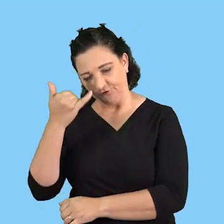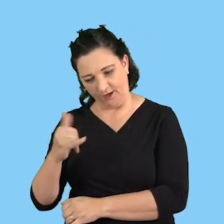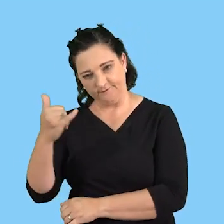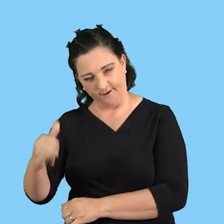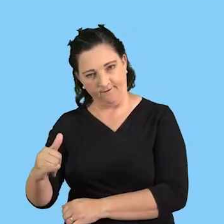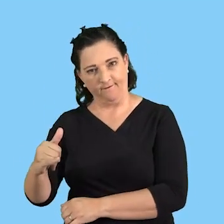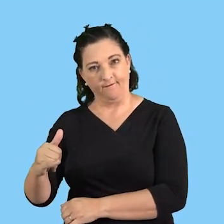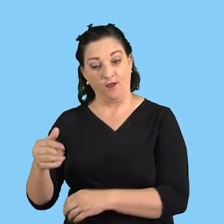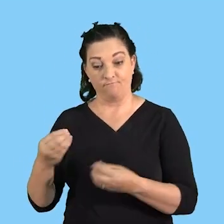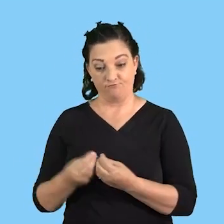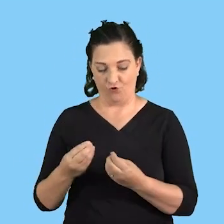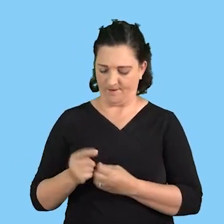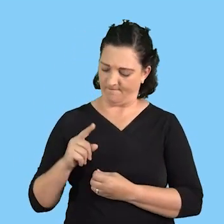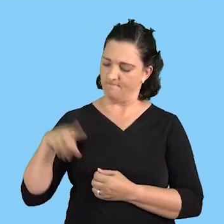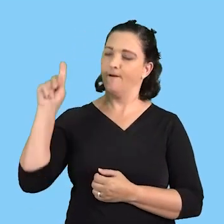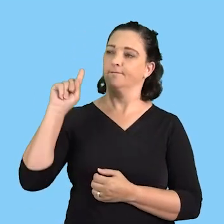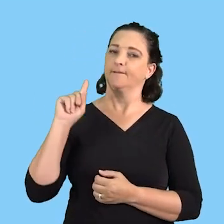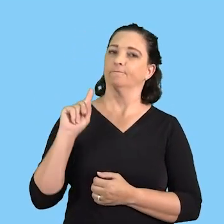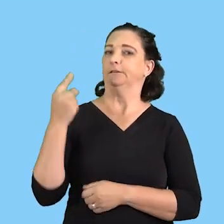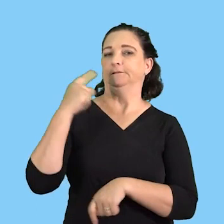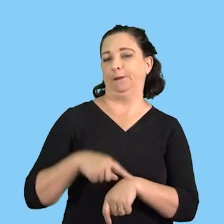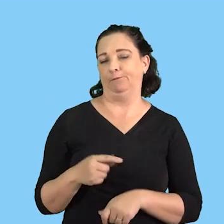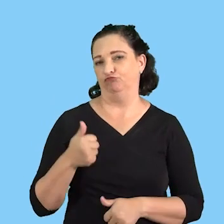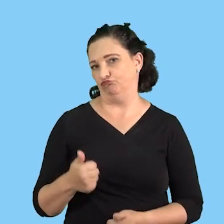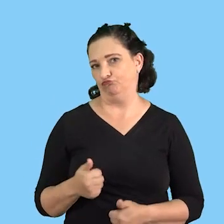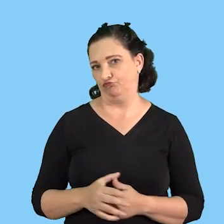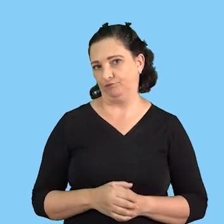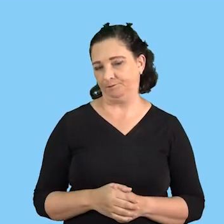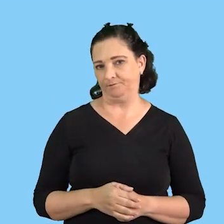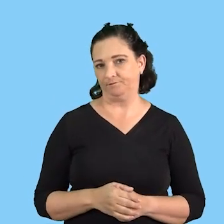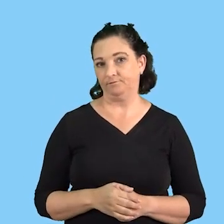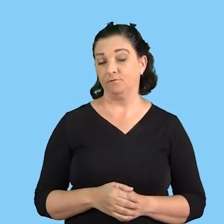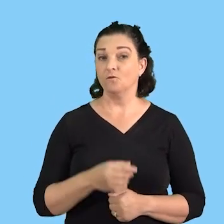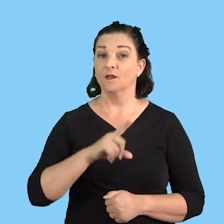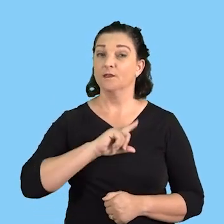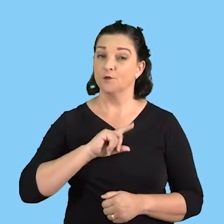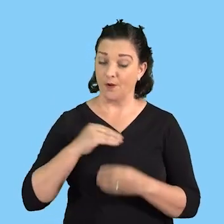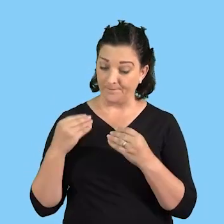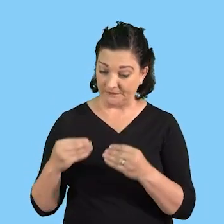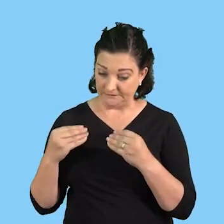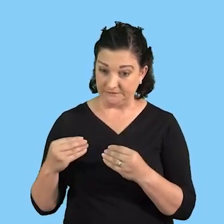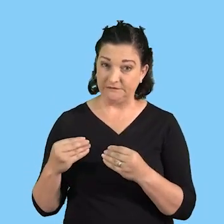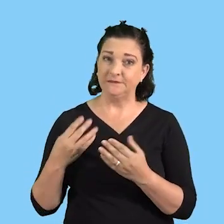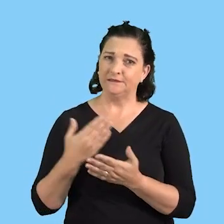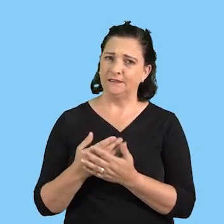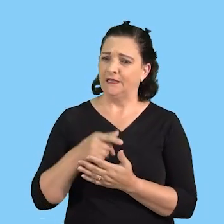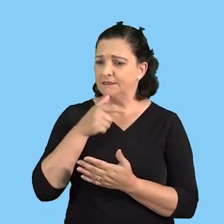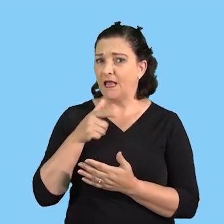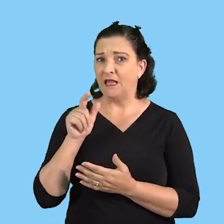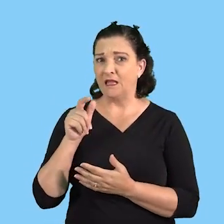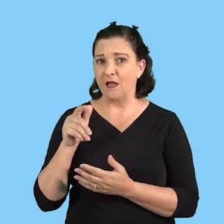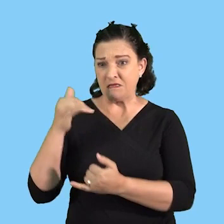the first time. So this enables businesses to prevent mistakes